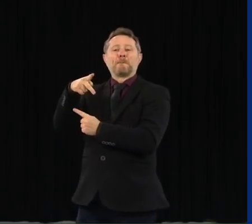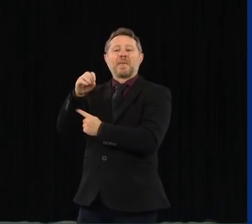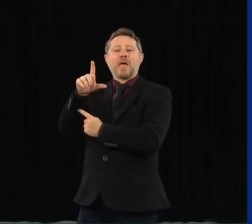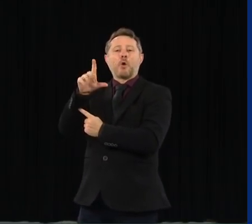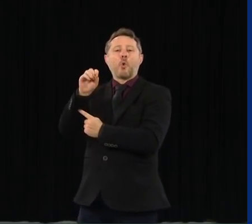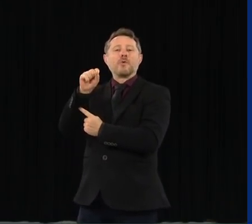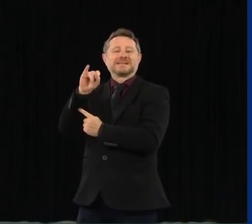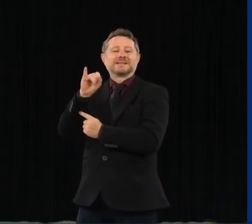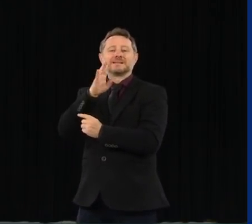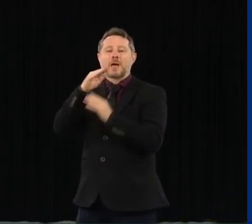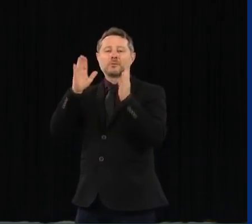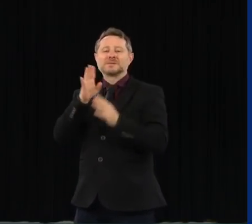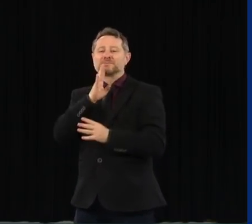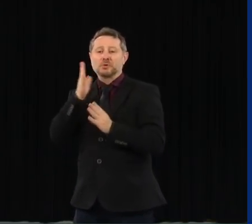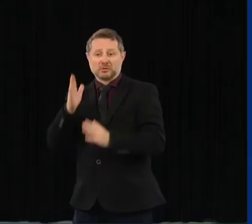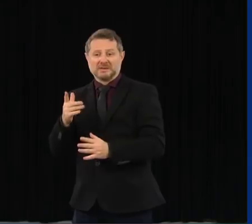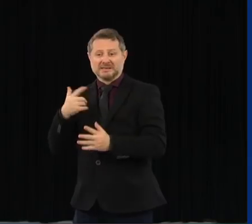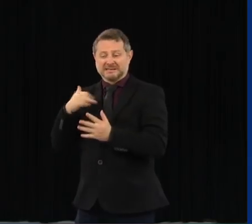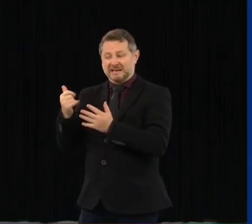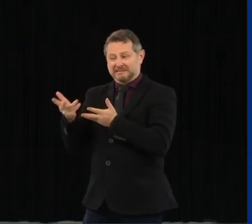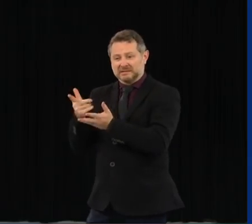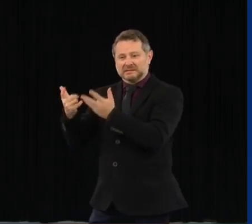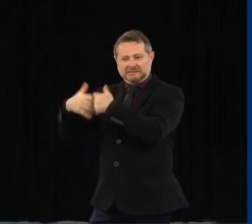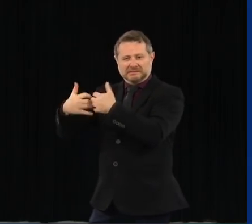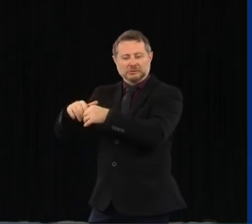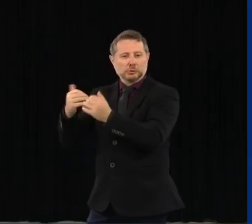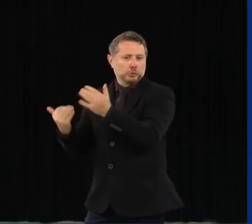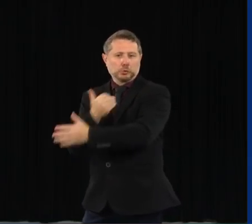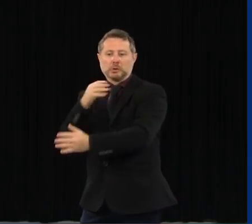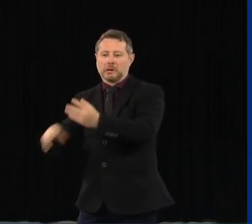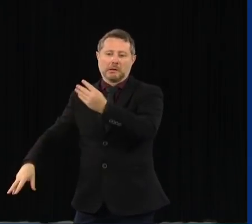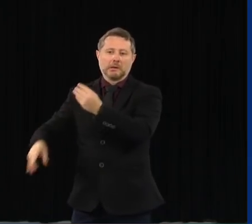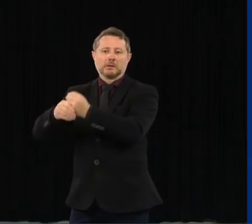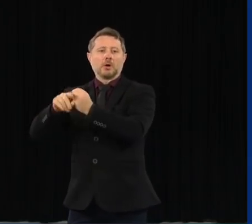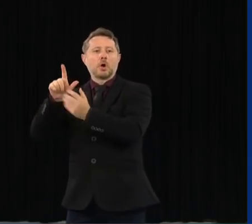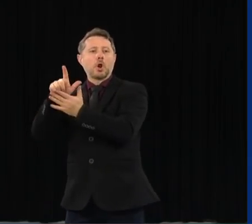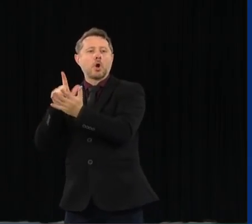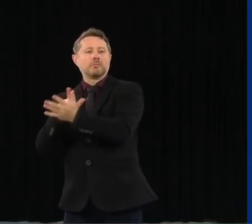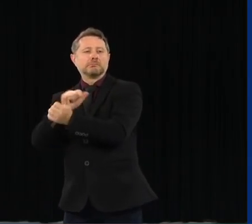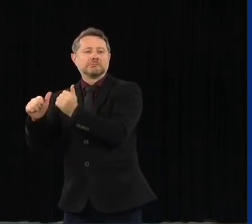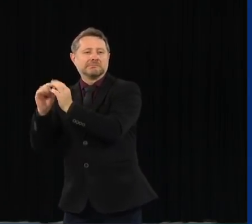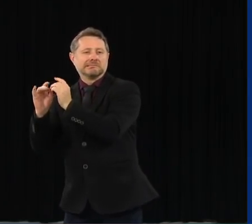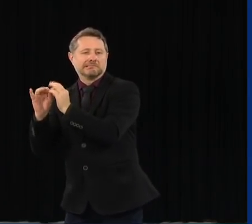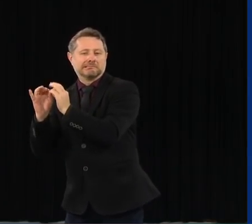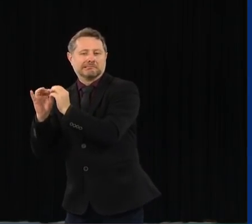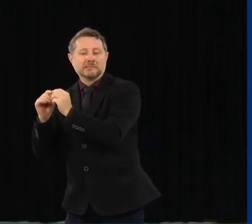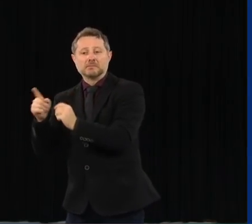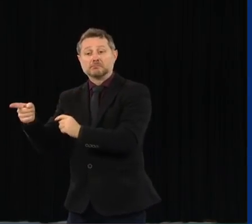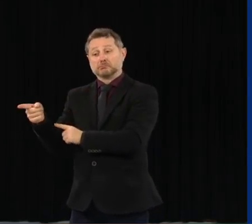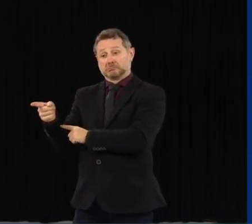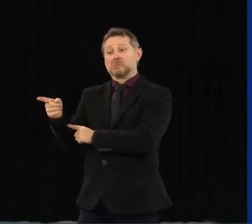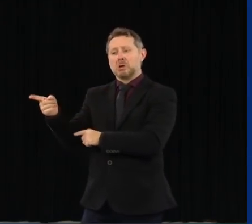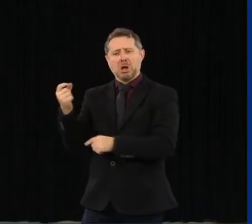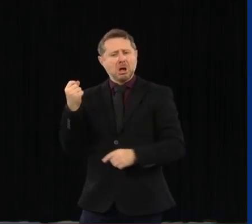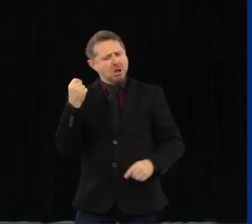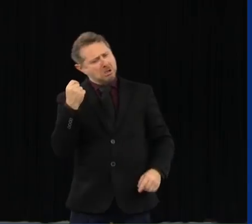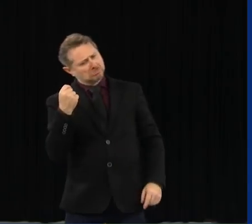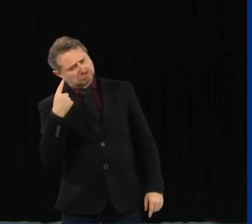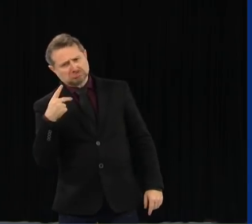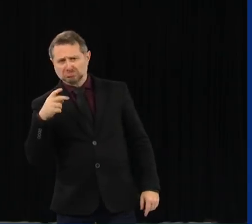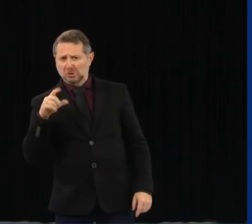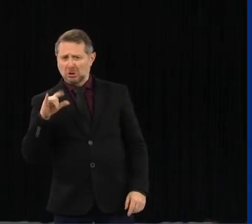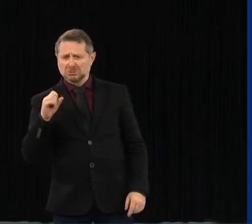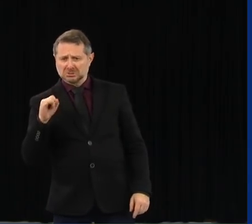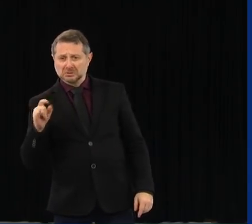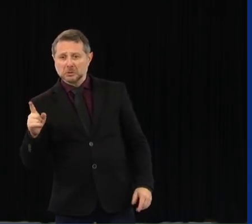the next piece of legislation. She understands fully the need of state governments. She understands fully the need of local governments.